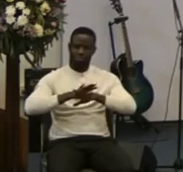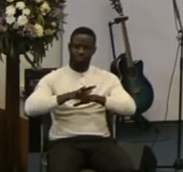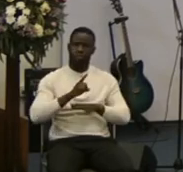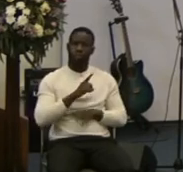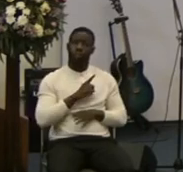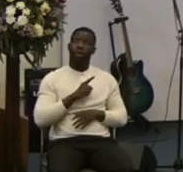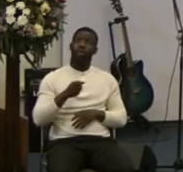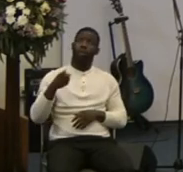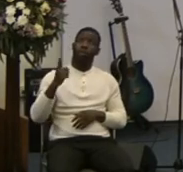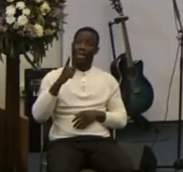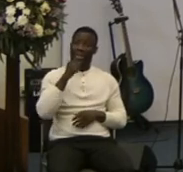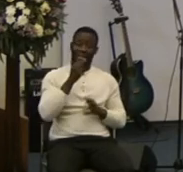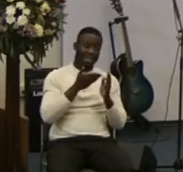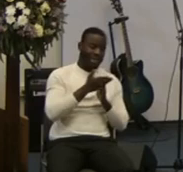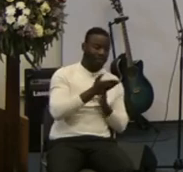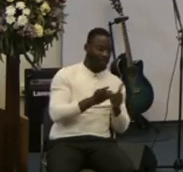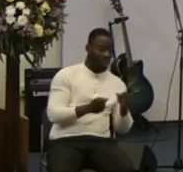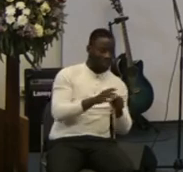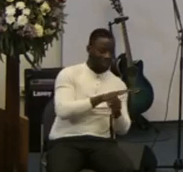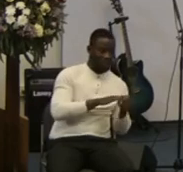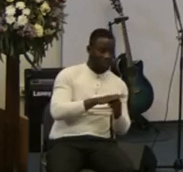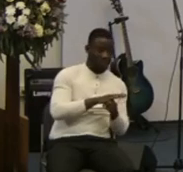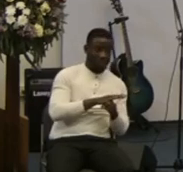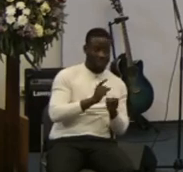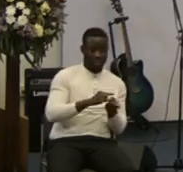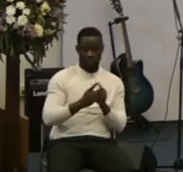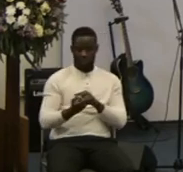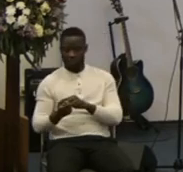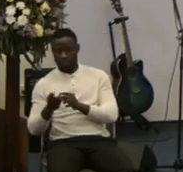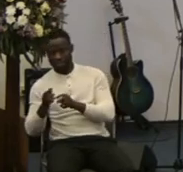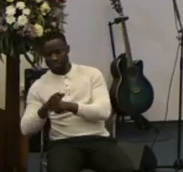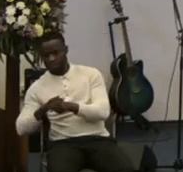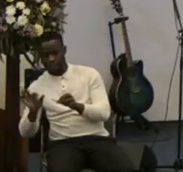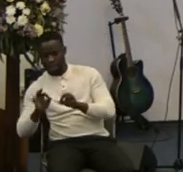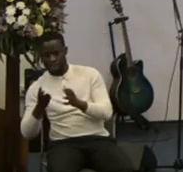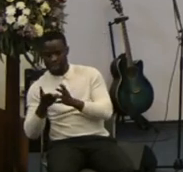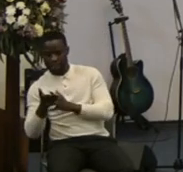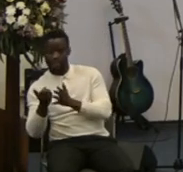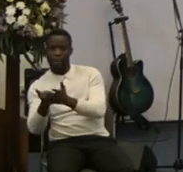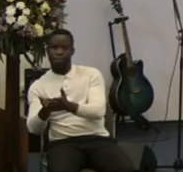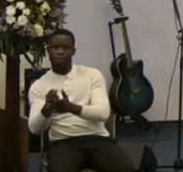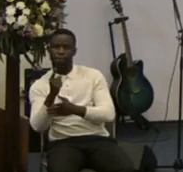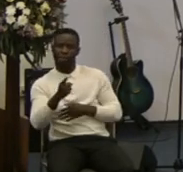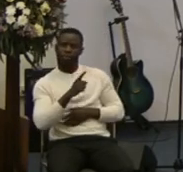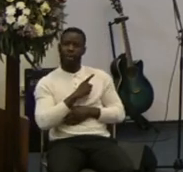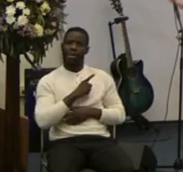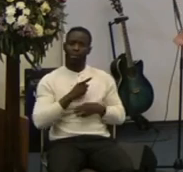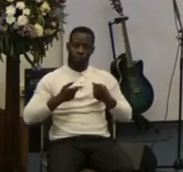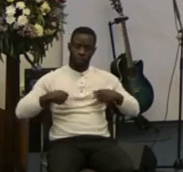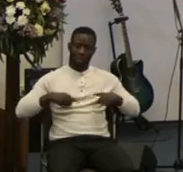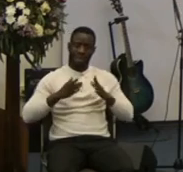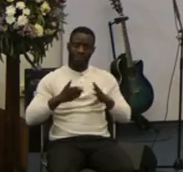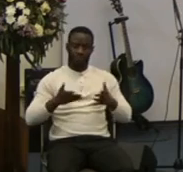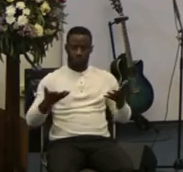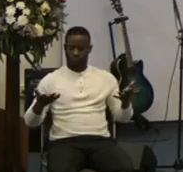as to why God might intervene in one situation and choose not to intervene in another. And that's why we need to get our